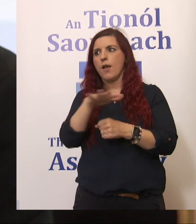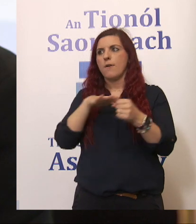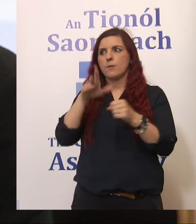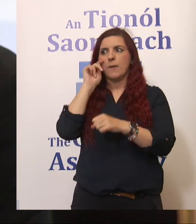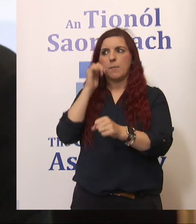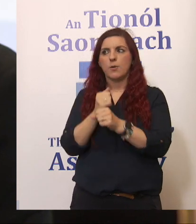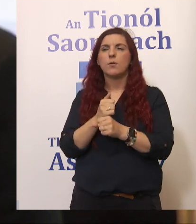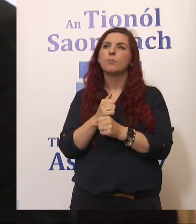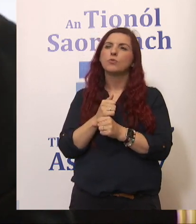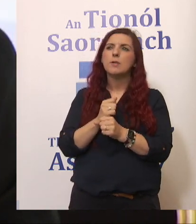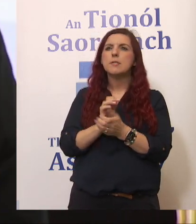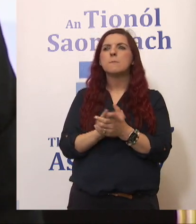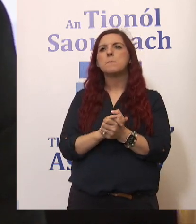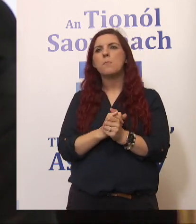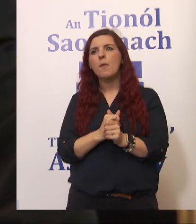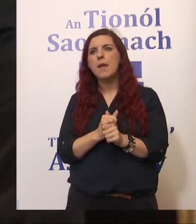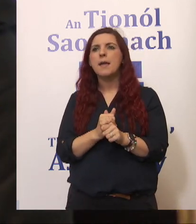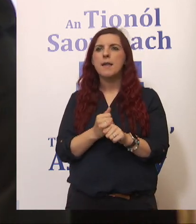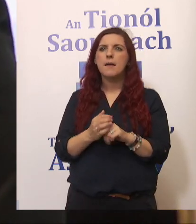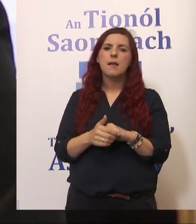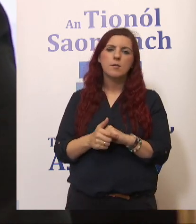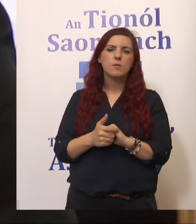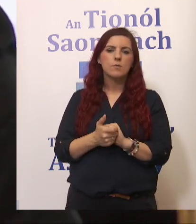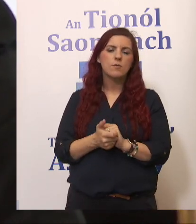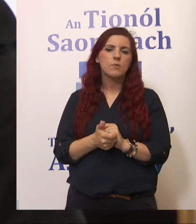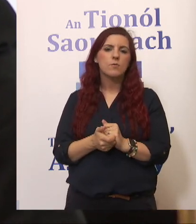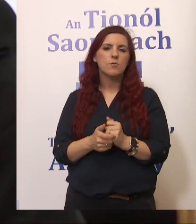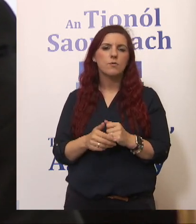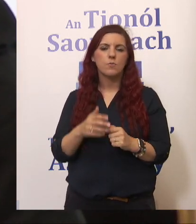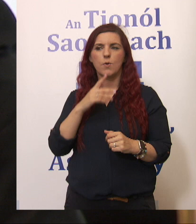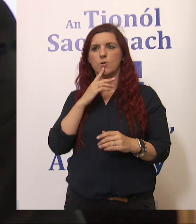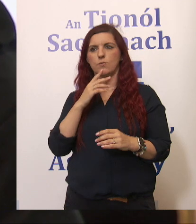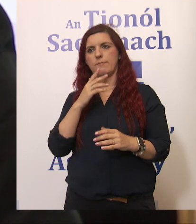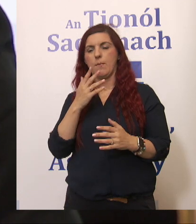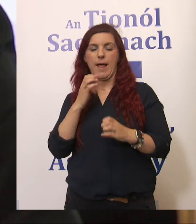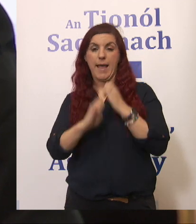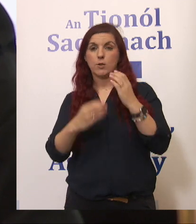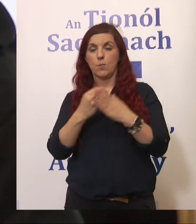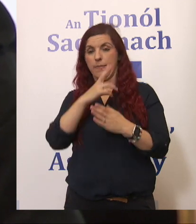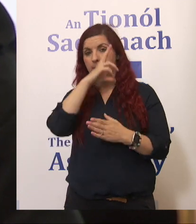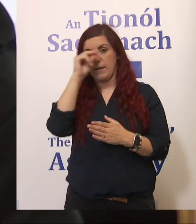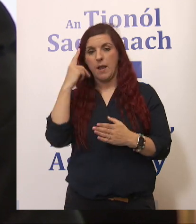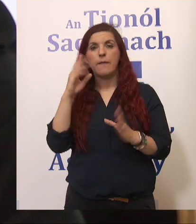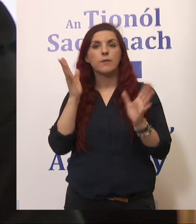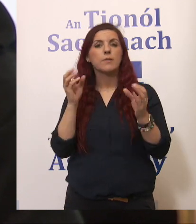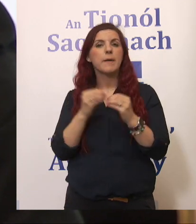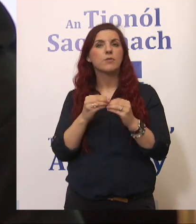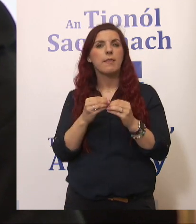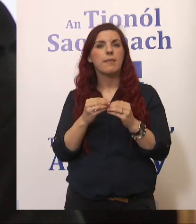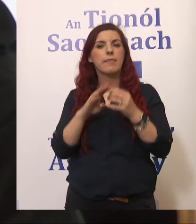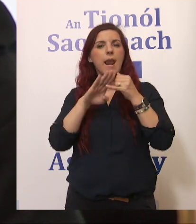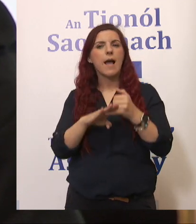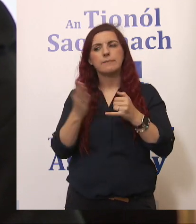I mean, just to give, just by way of an example, I mentioned the last reform